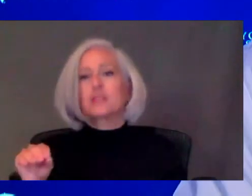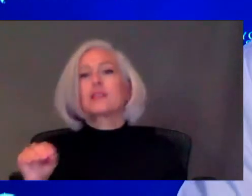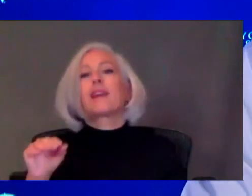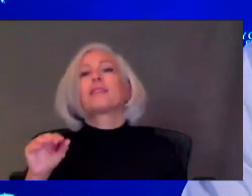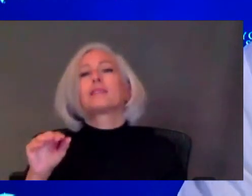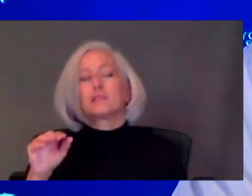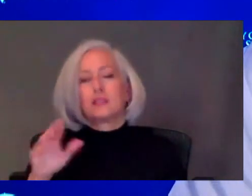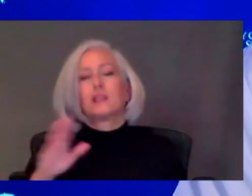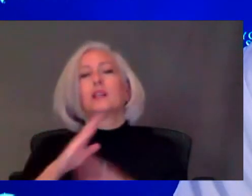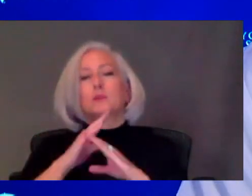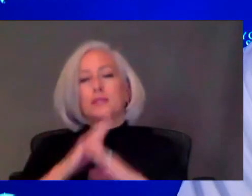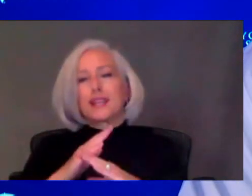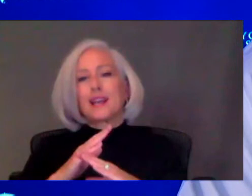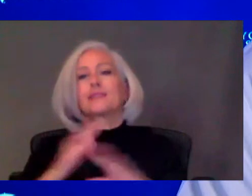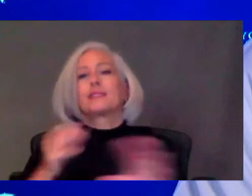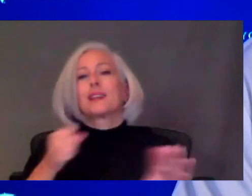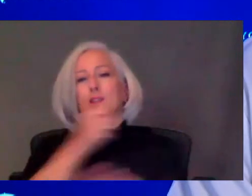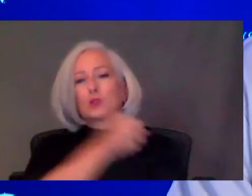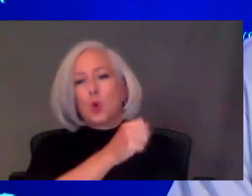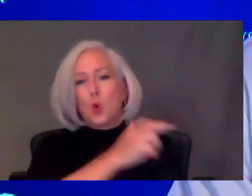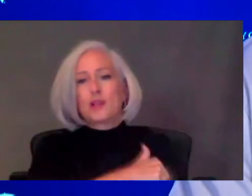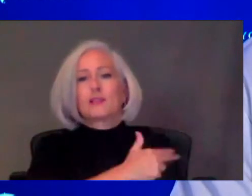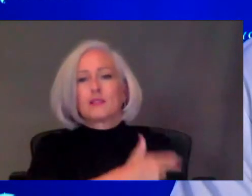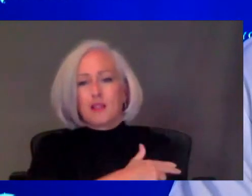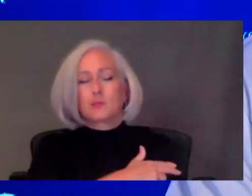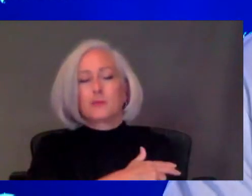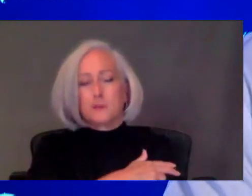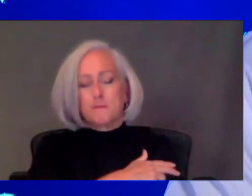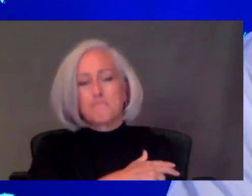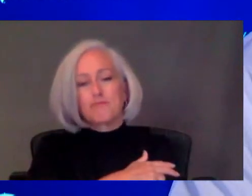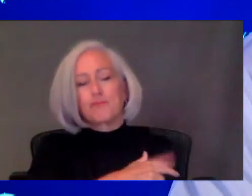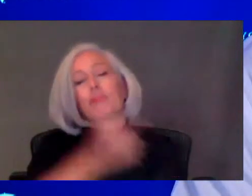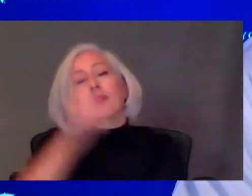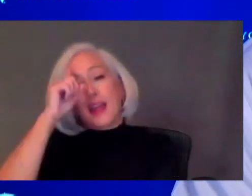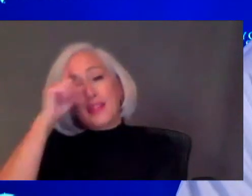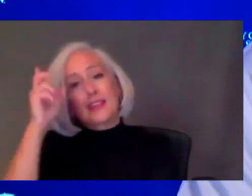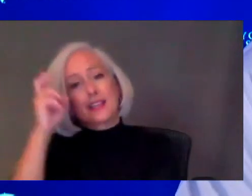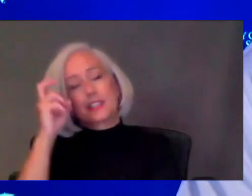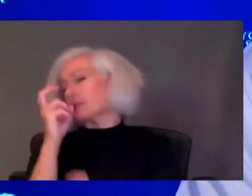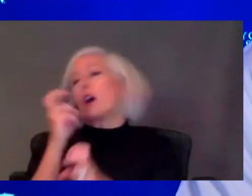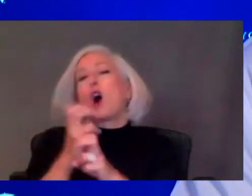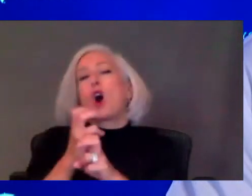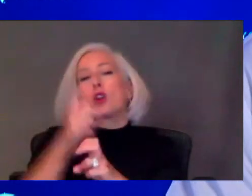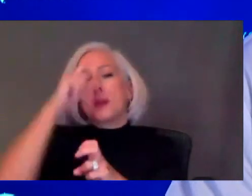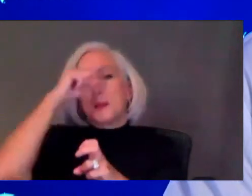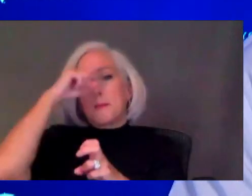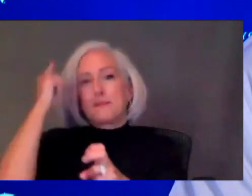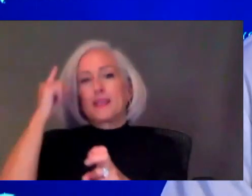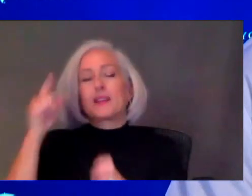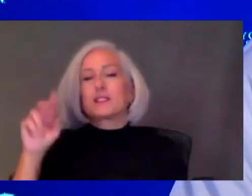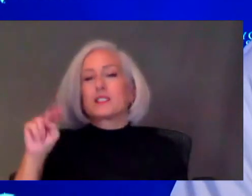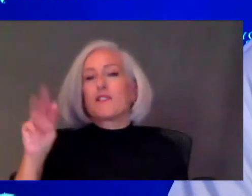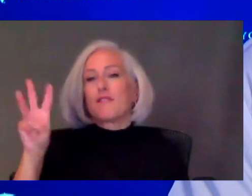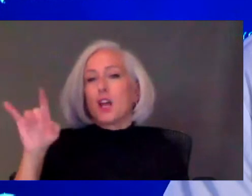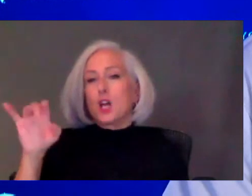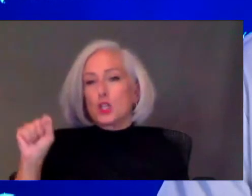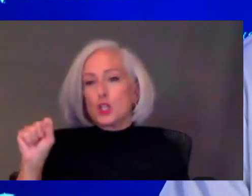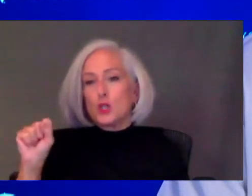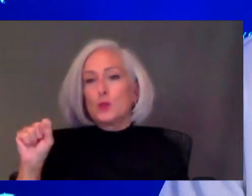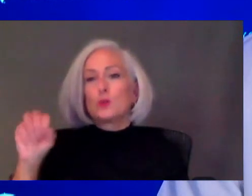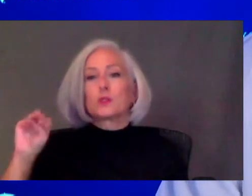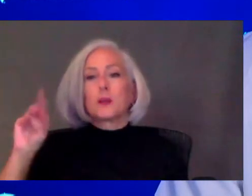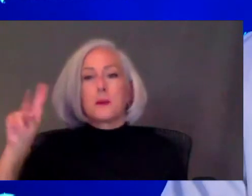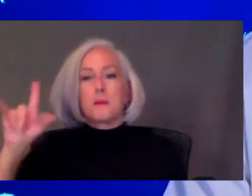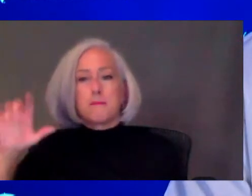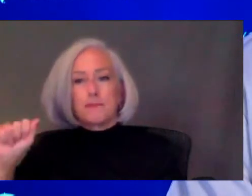if you look at some of the data, that article was not really looking at infection. That was just looking at the dynamics of